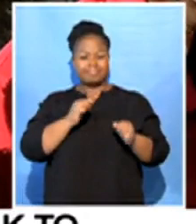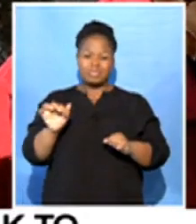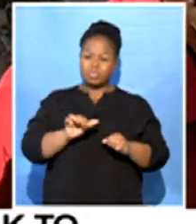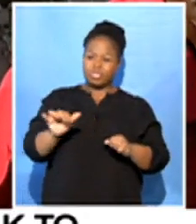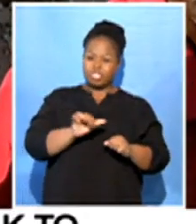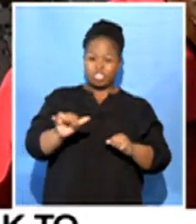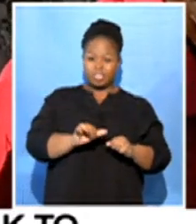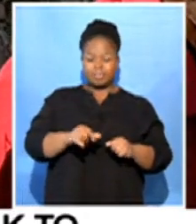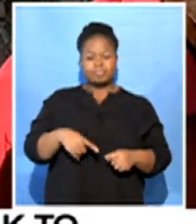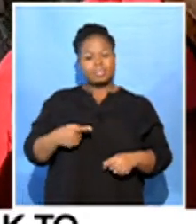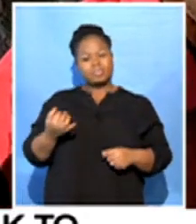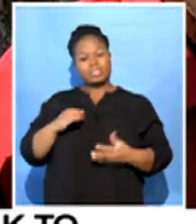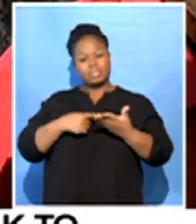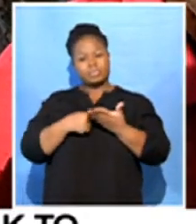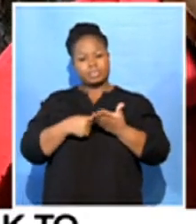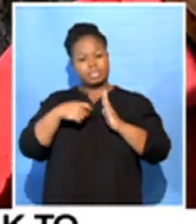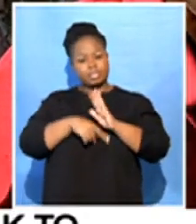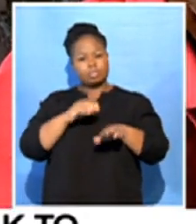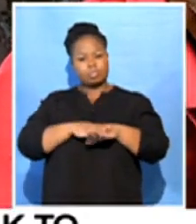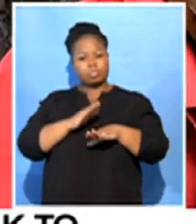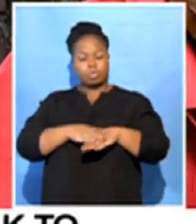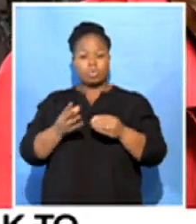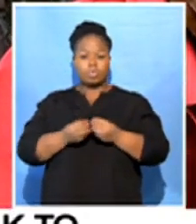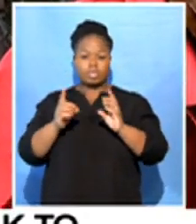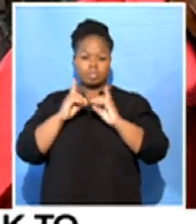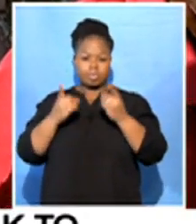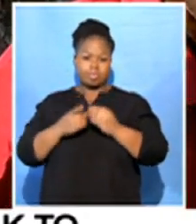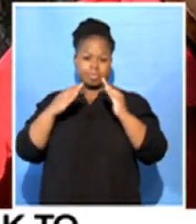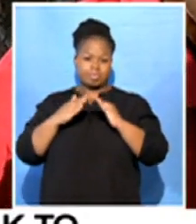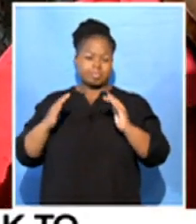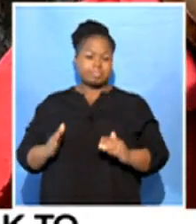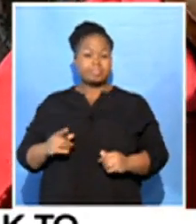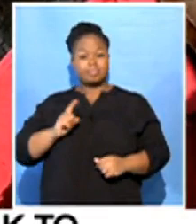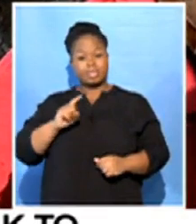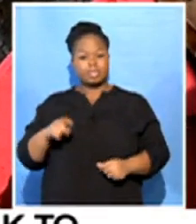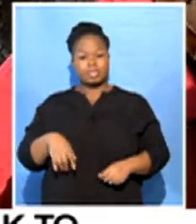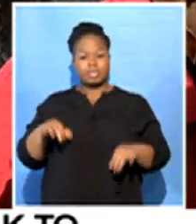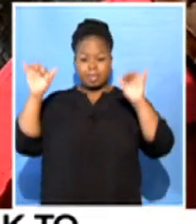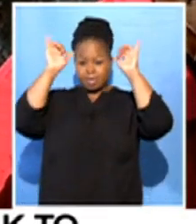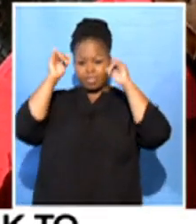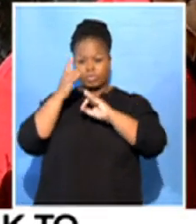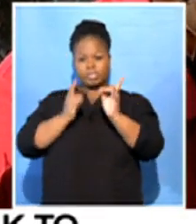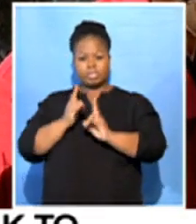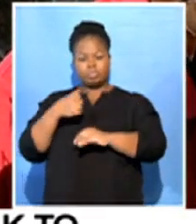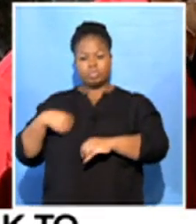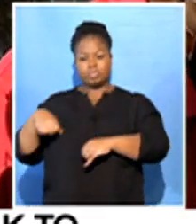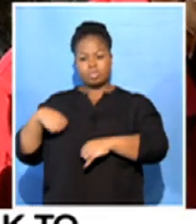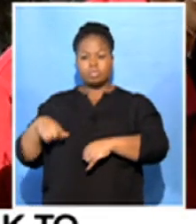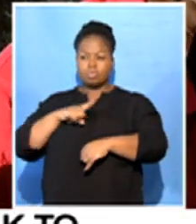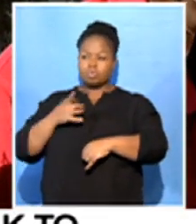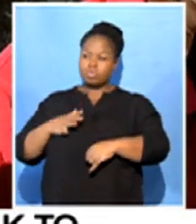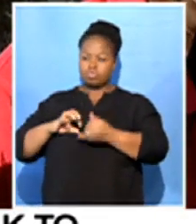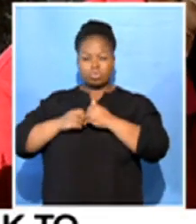is still something that we are yet to discuss with the Human Settlements Department and the Buffalo City Municipality as to